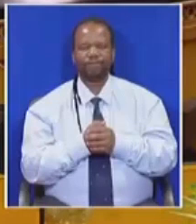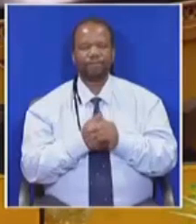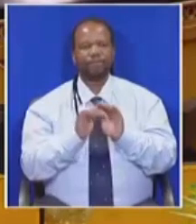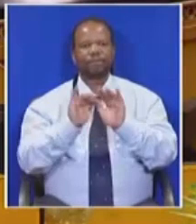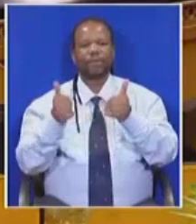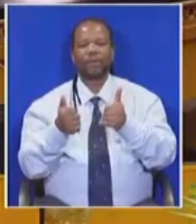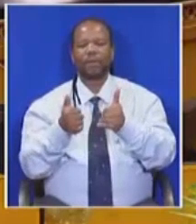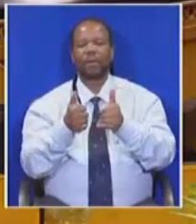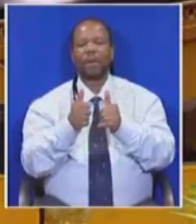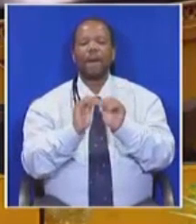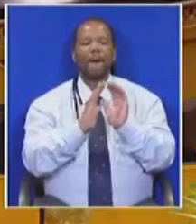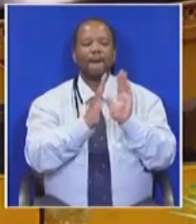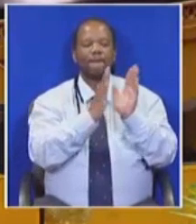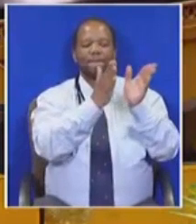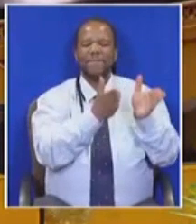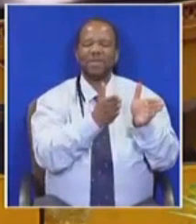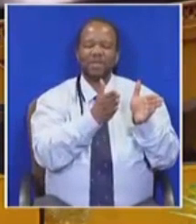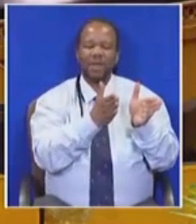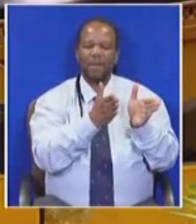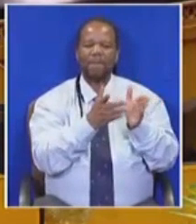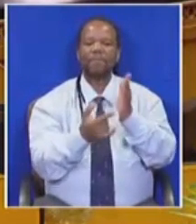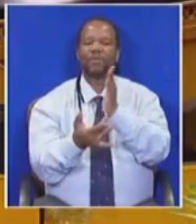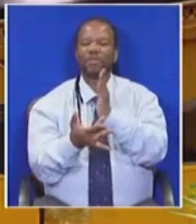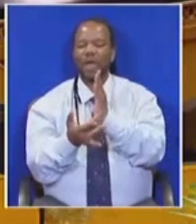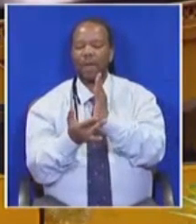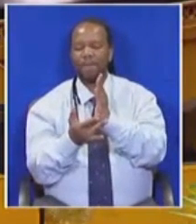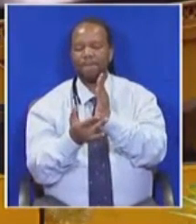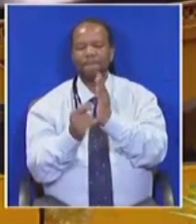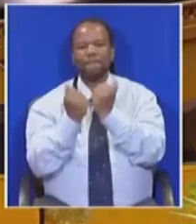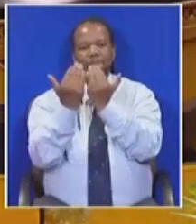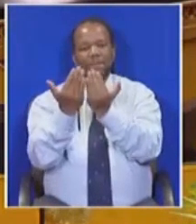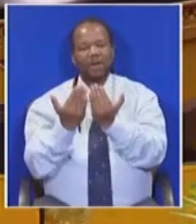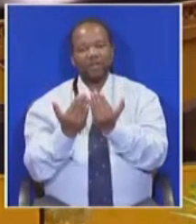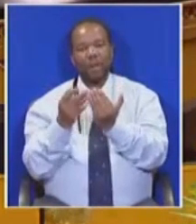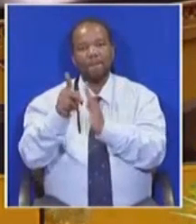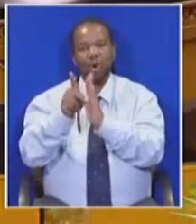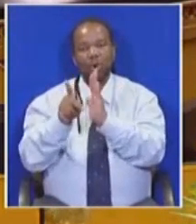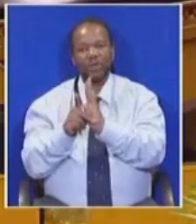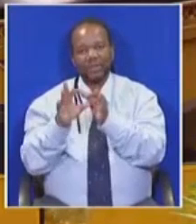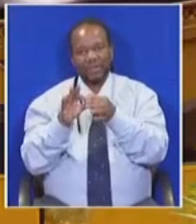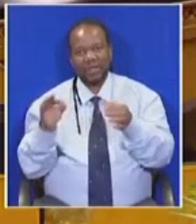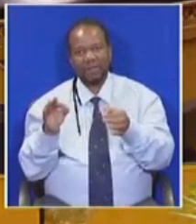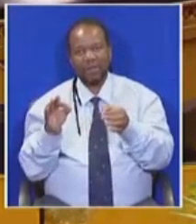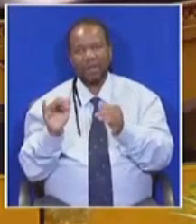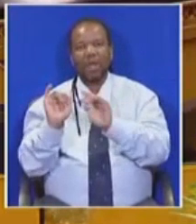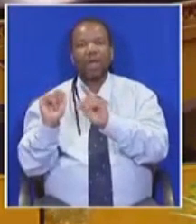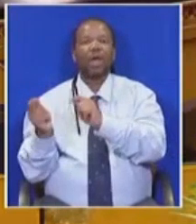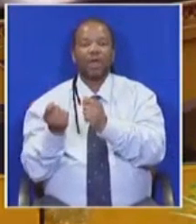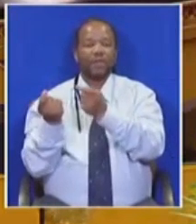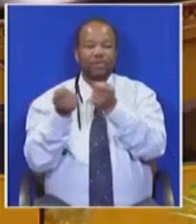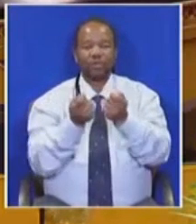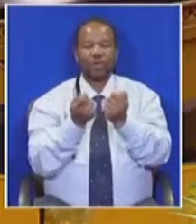Medium-term budget policy statement, introduction adjustments appropriation bill, introduction rates and